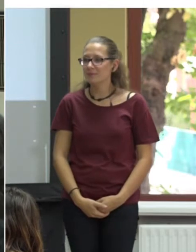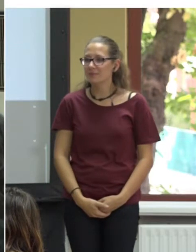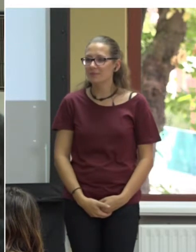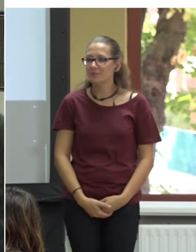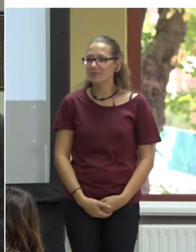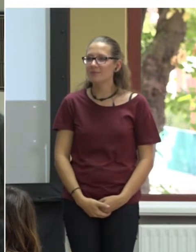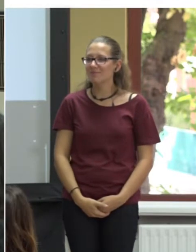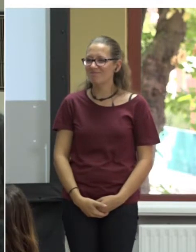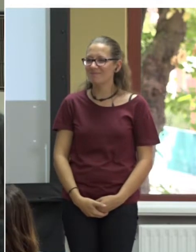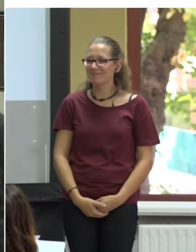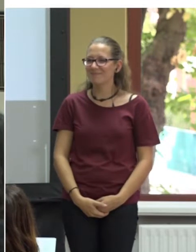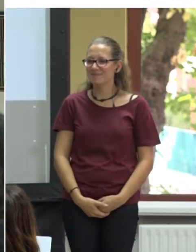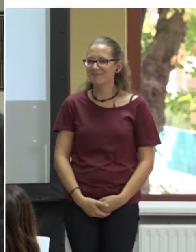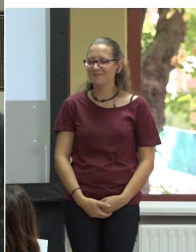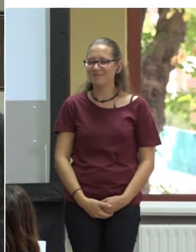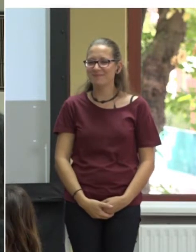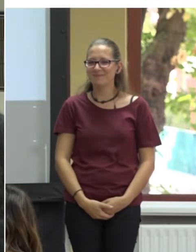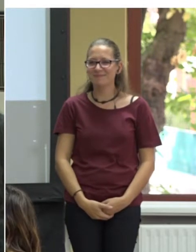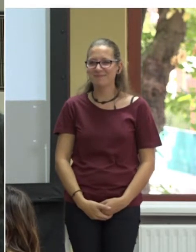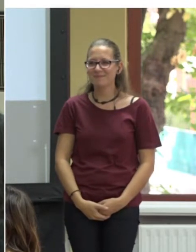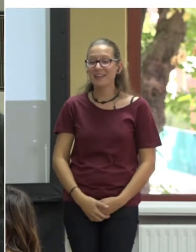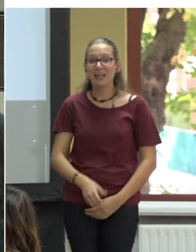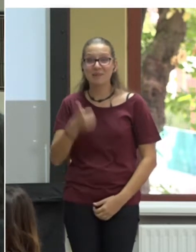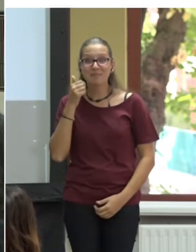More questions from the audience?